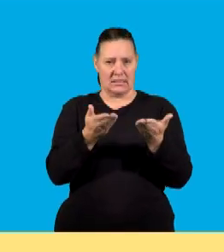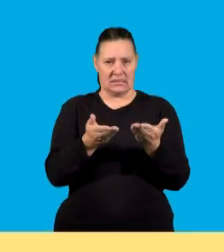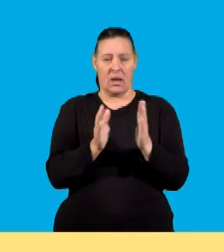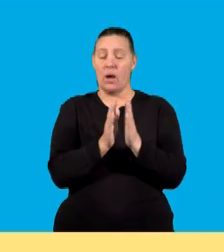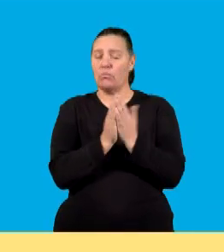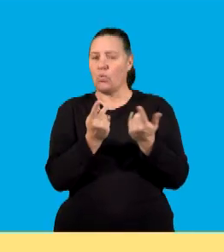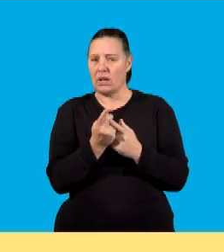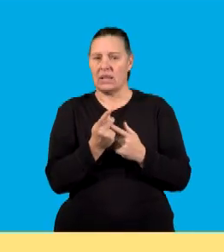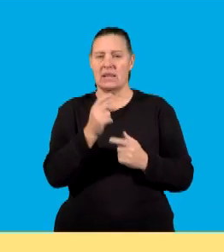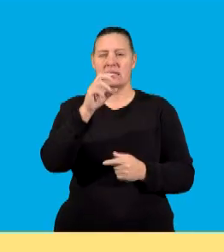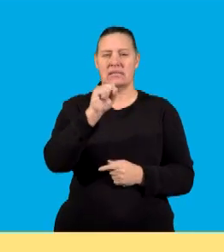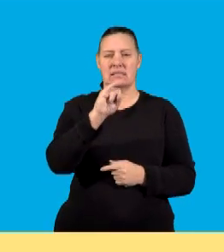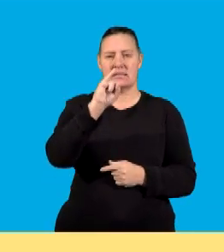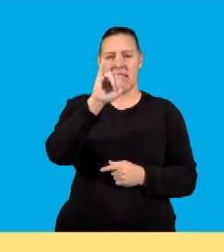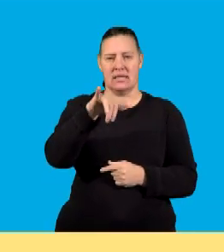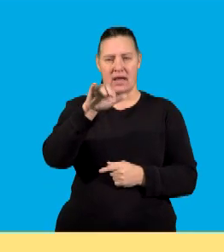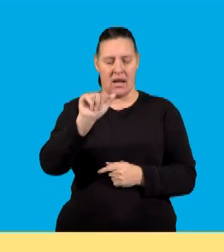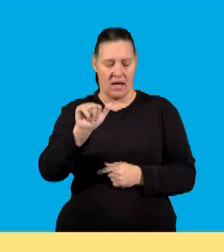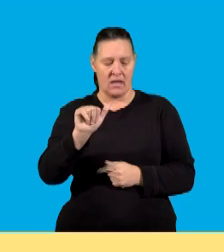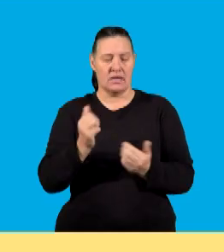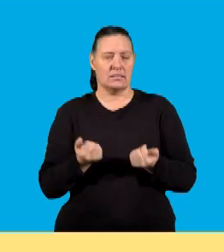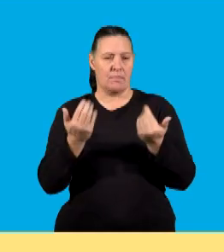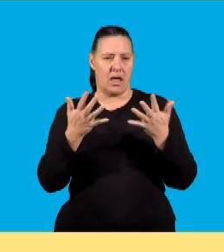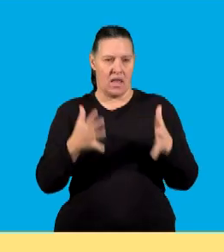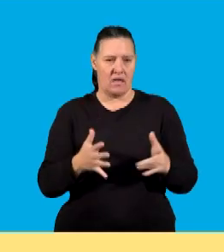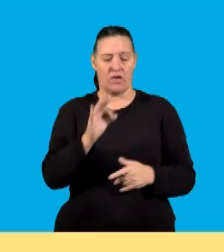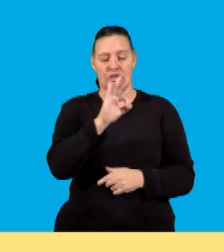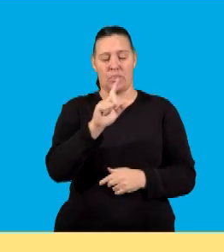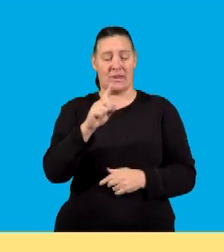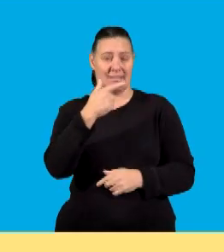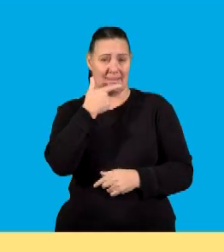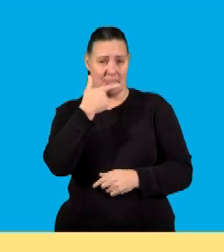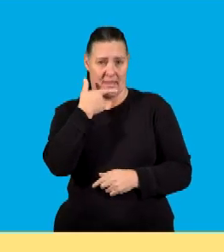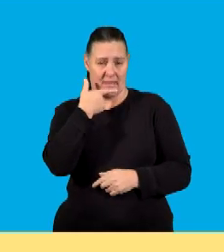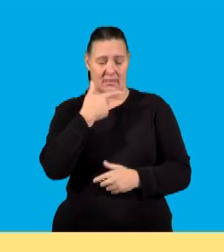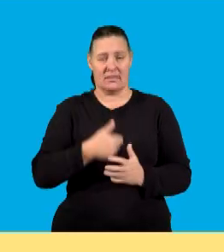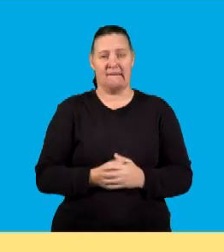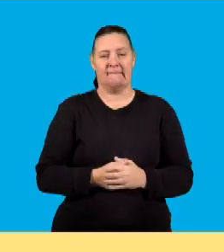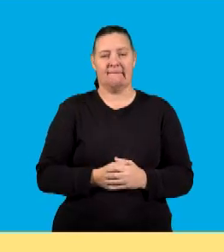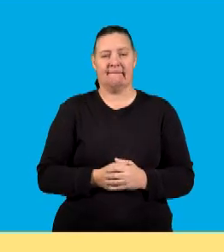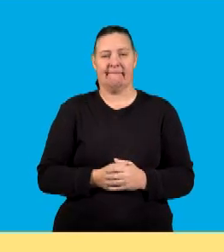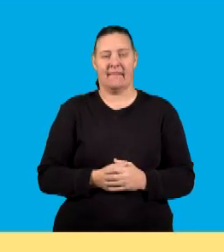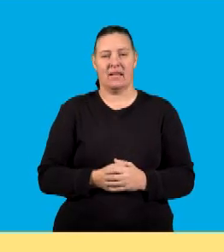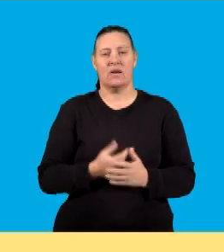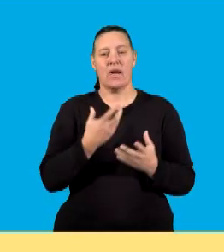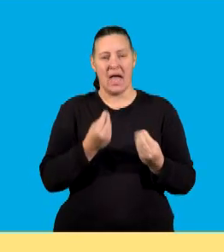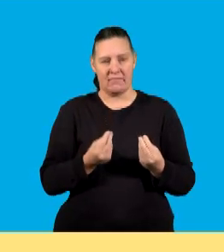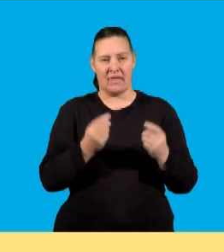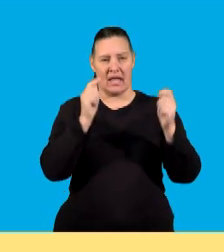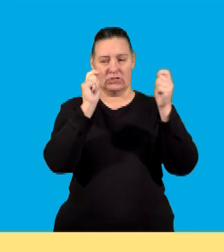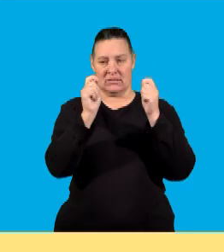the books of CS Supplies on the 31st of December. All right. And then we